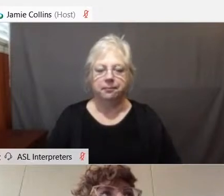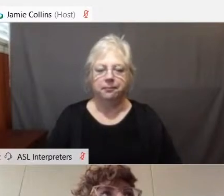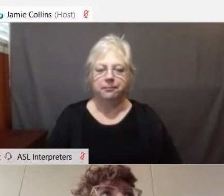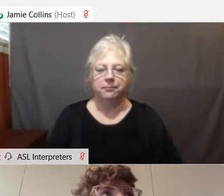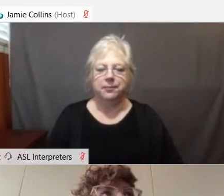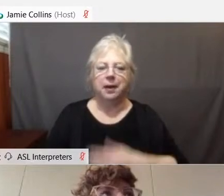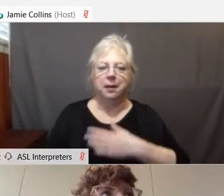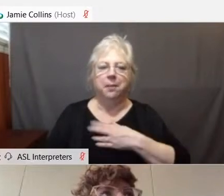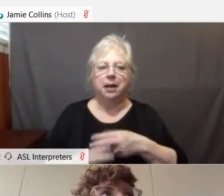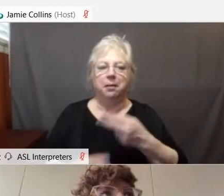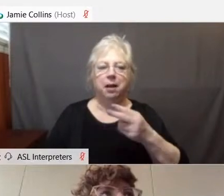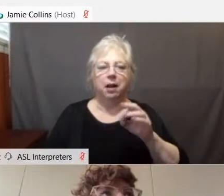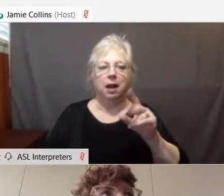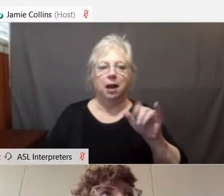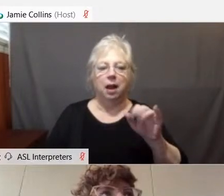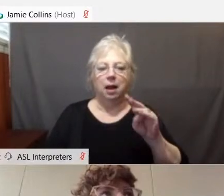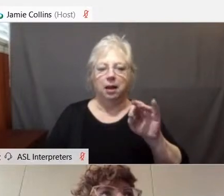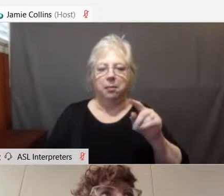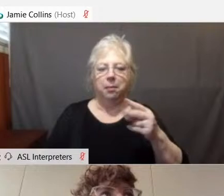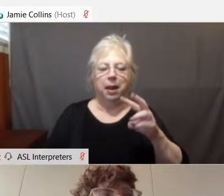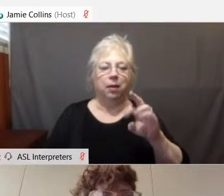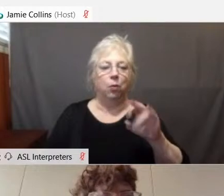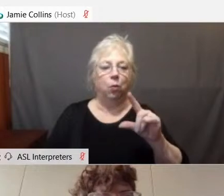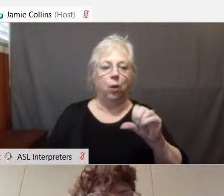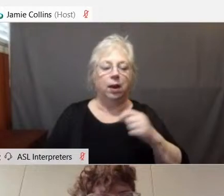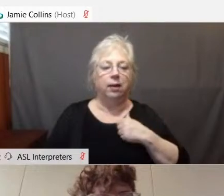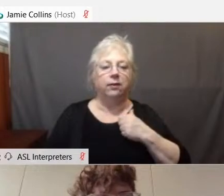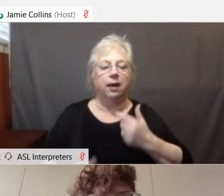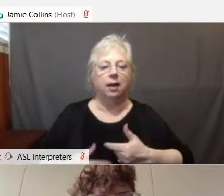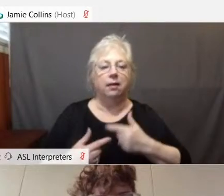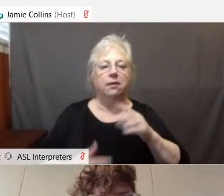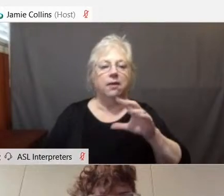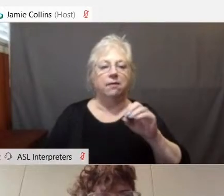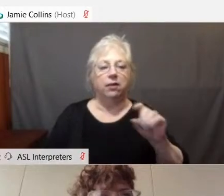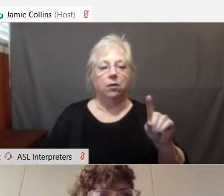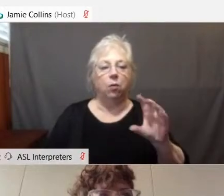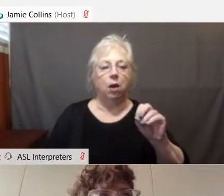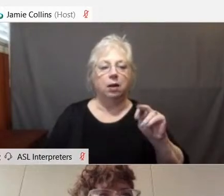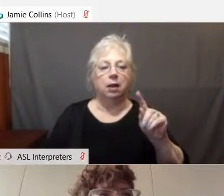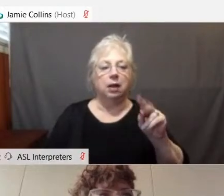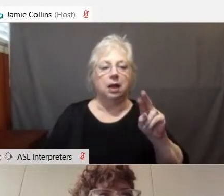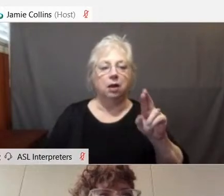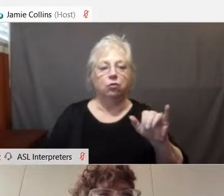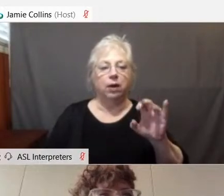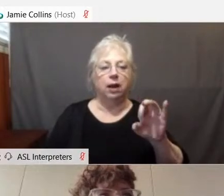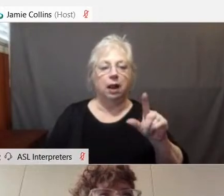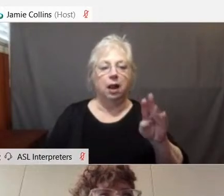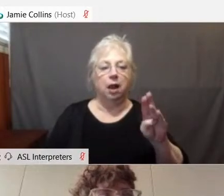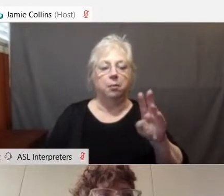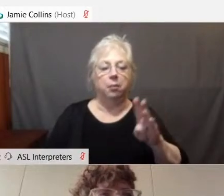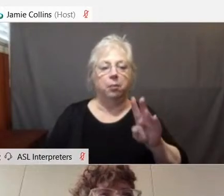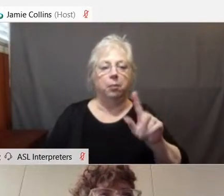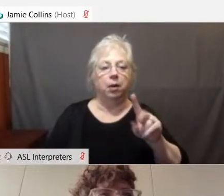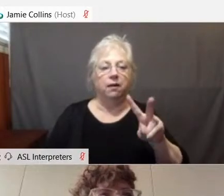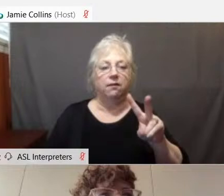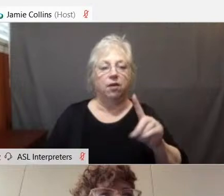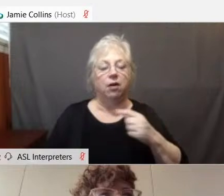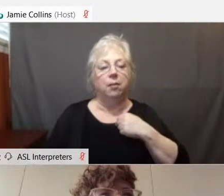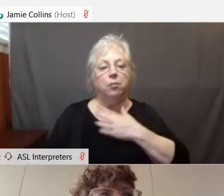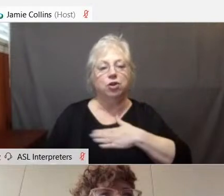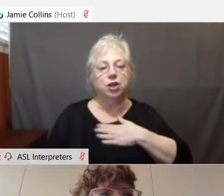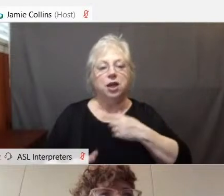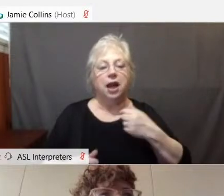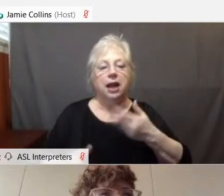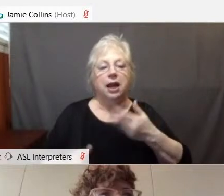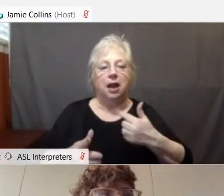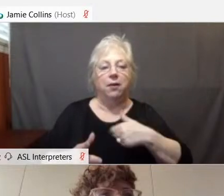My name's Holly Beth Willis. I'm the homeowner at 5001 Country Club Boulevard, and I appreciate y'all having us here today. I just want you to know we